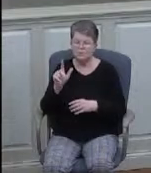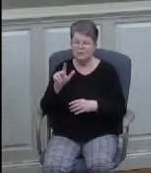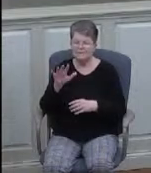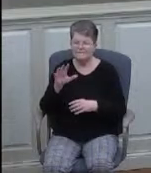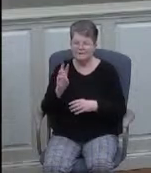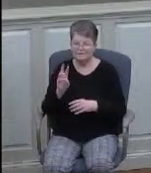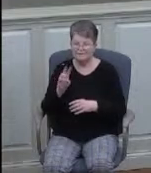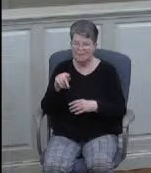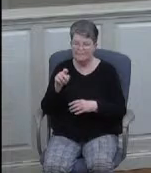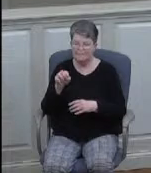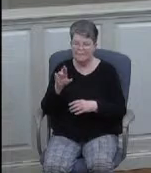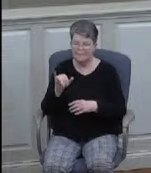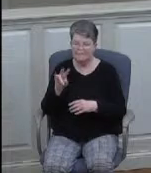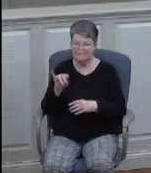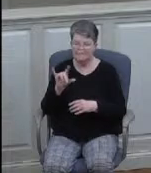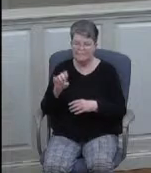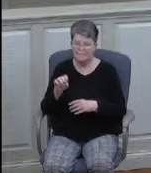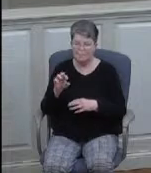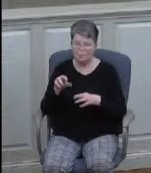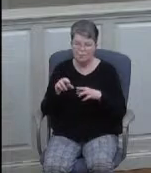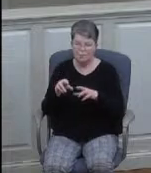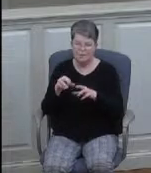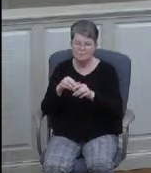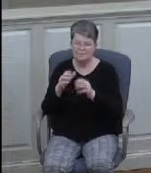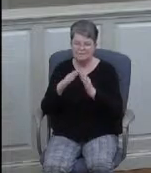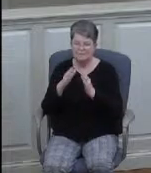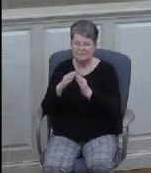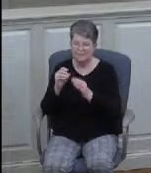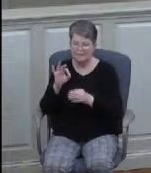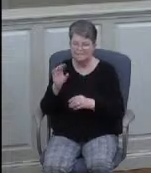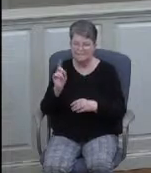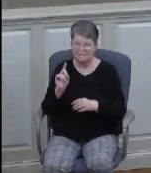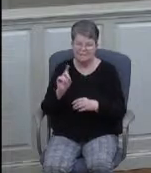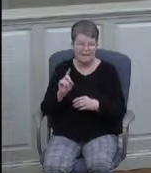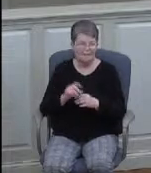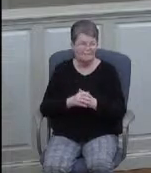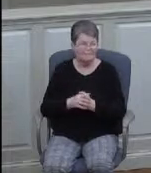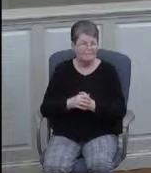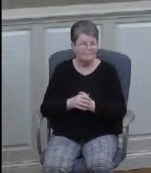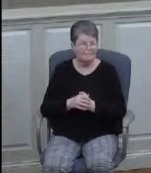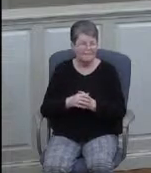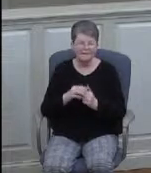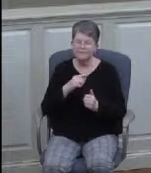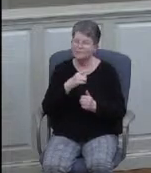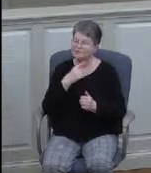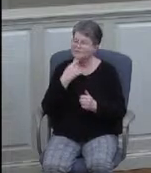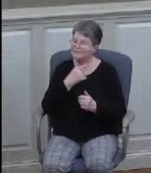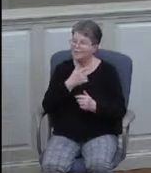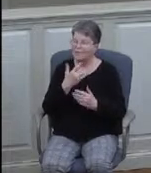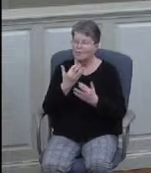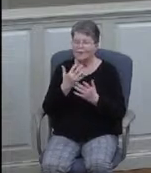2356 Parable Road in the city of Danville. She waits so patiently to read those things.